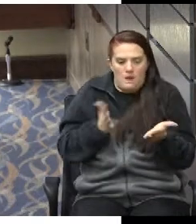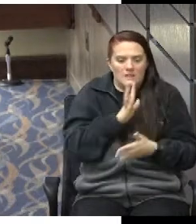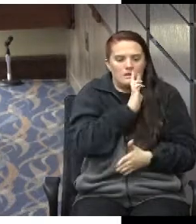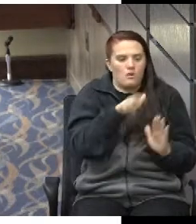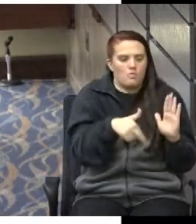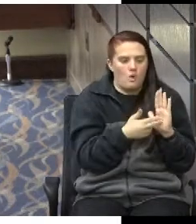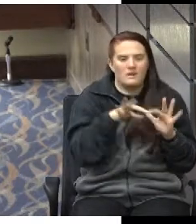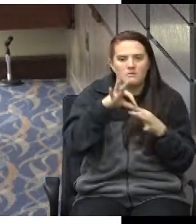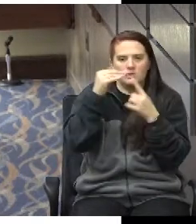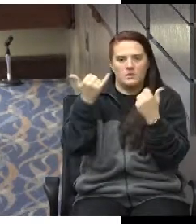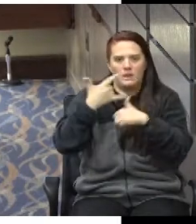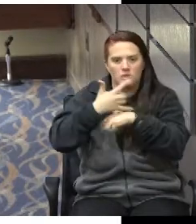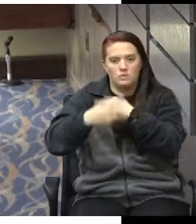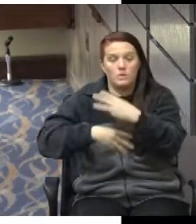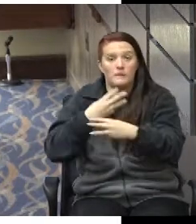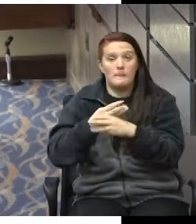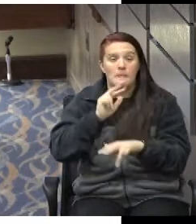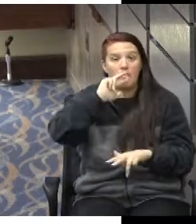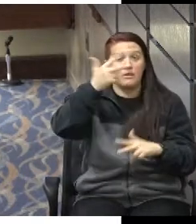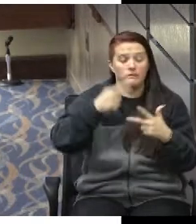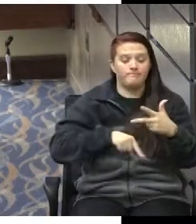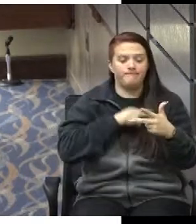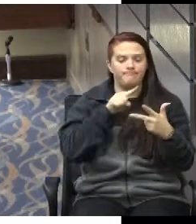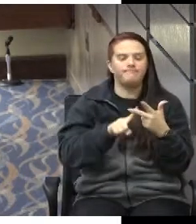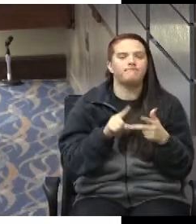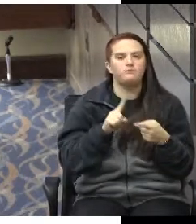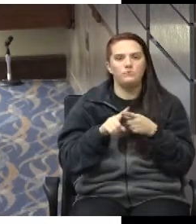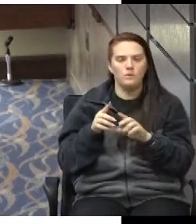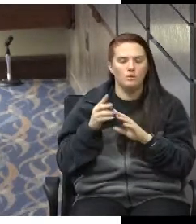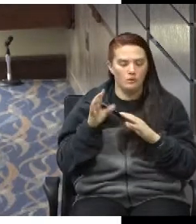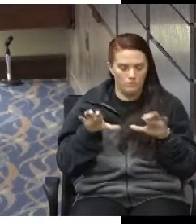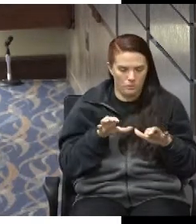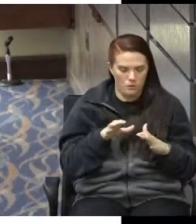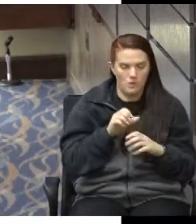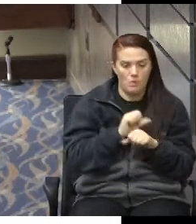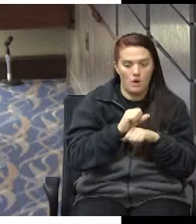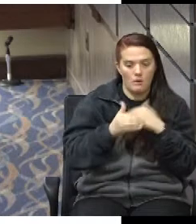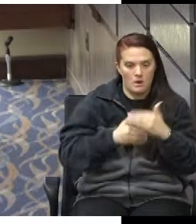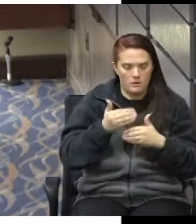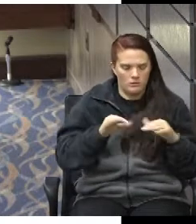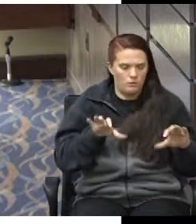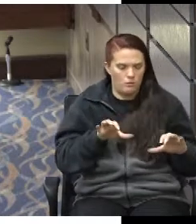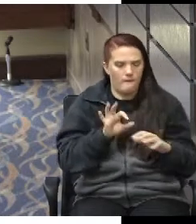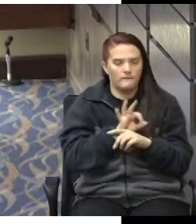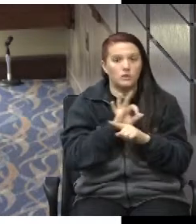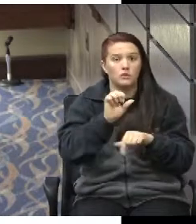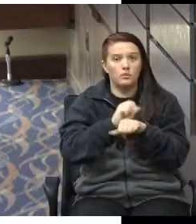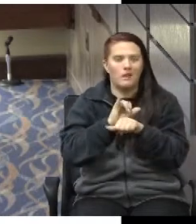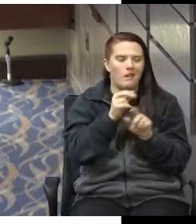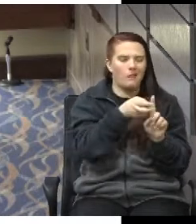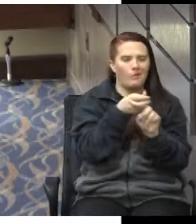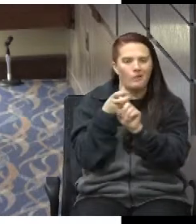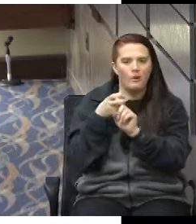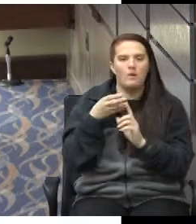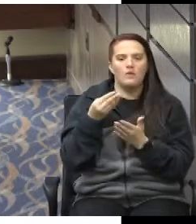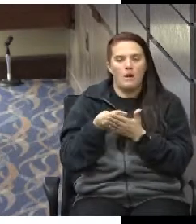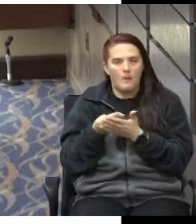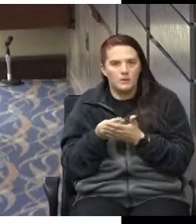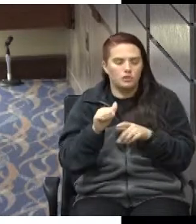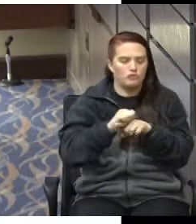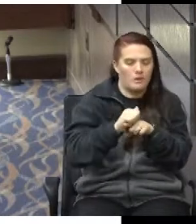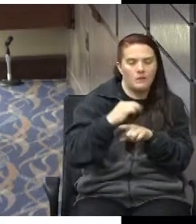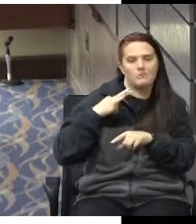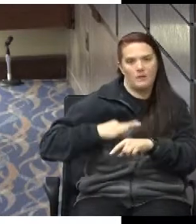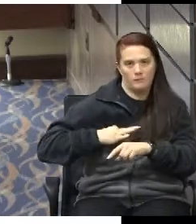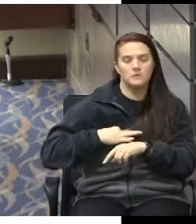especially in today's world? The third bullet point is to streamline the work processes used to carry out functional work, such as recruiting, compensation, training, and